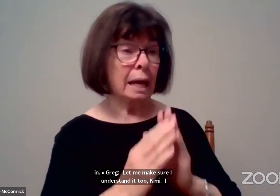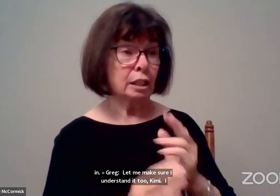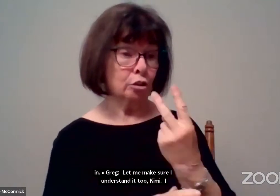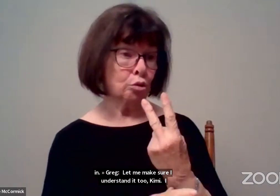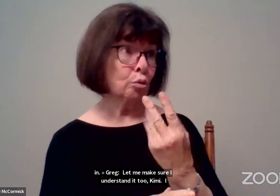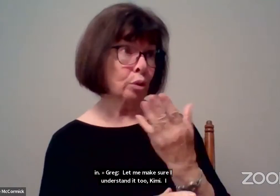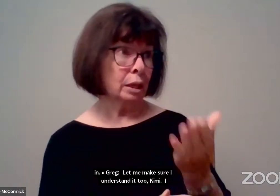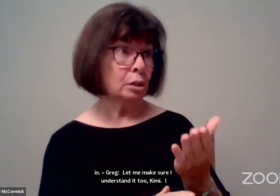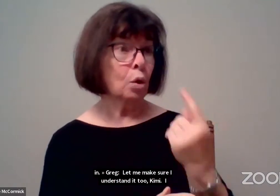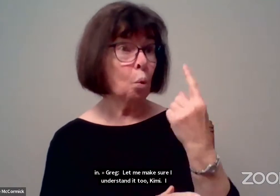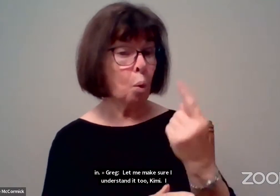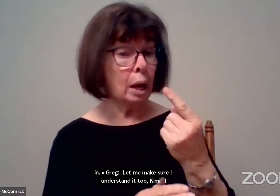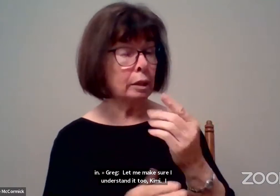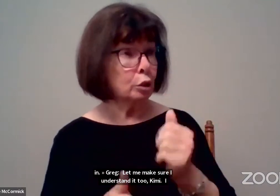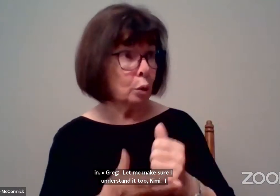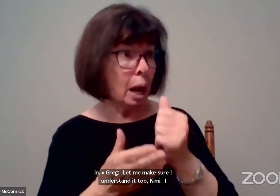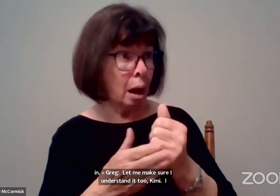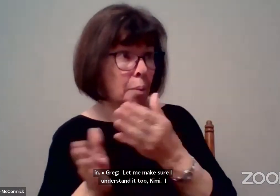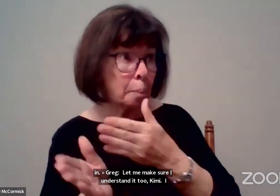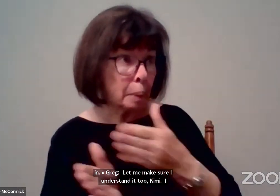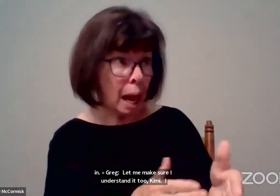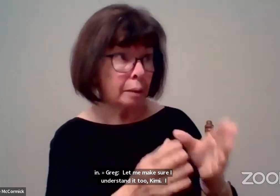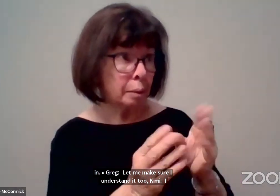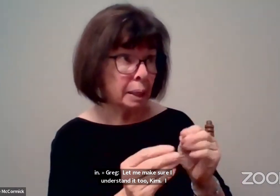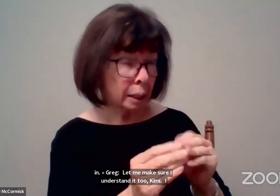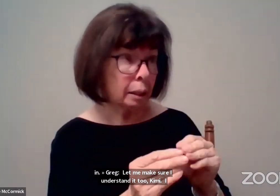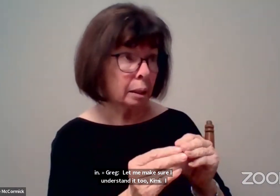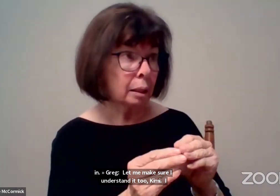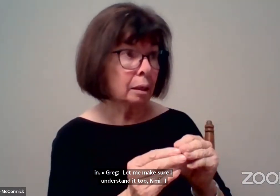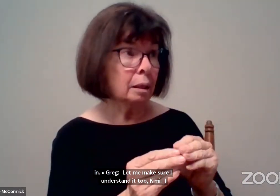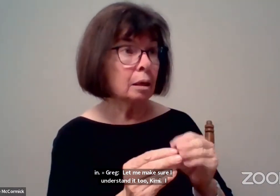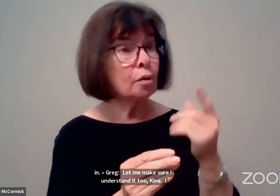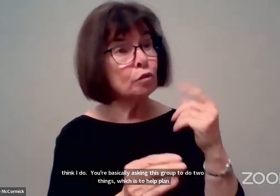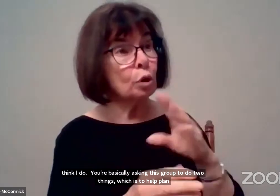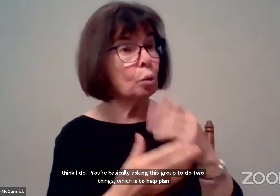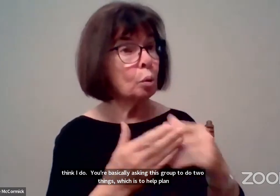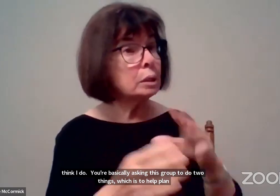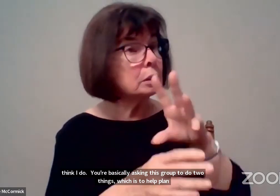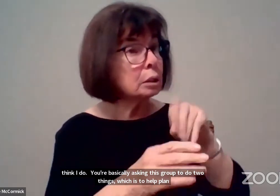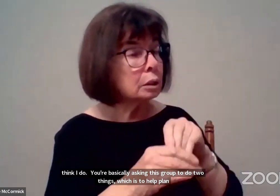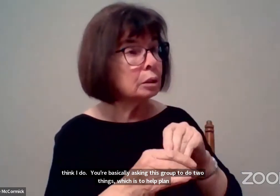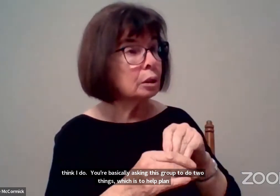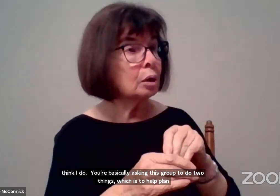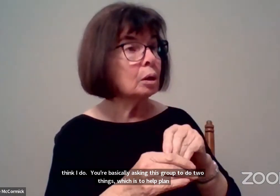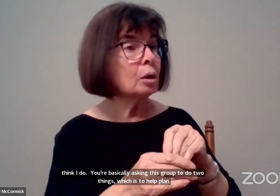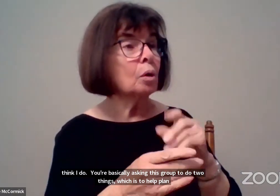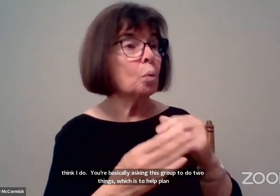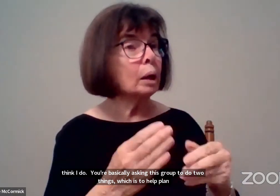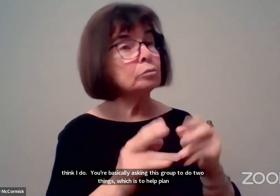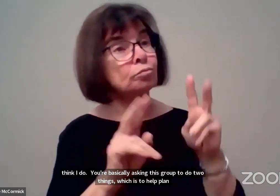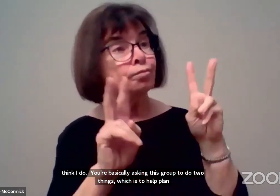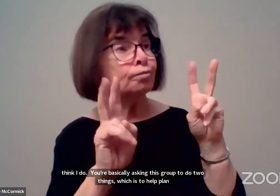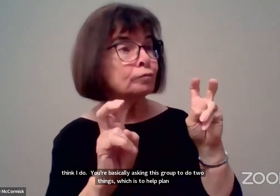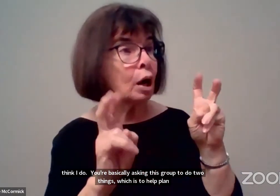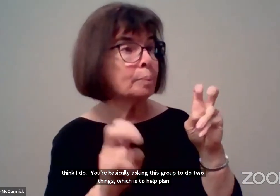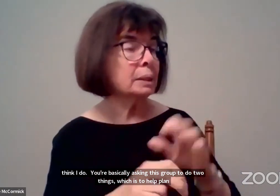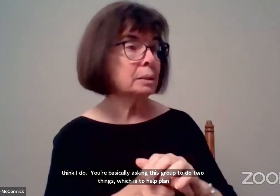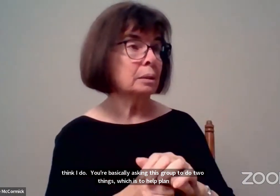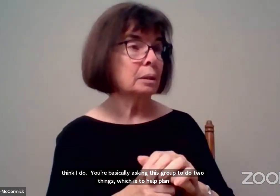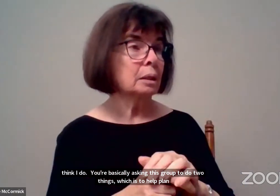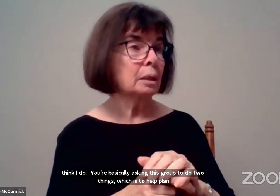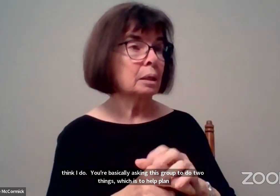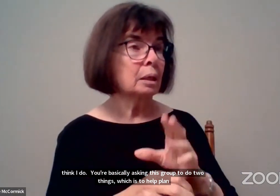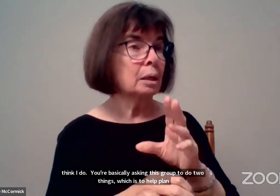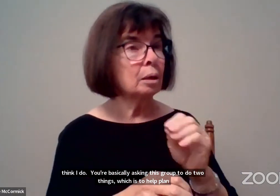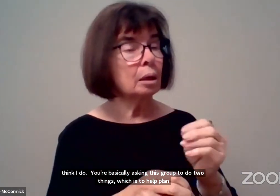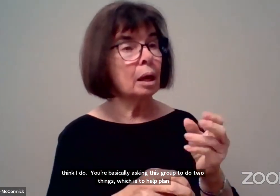which is to help plan that meeting, both in terms of the content, like what will we actually talk about, substantively